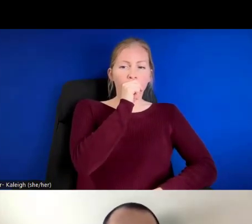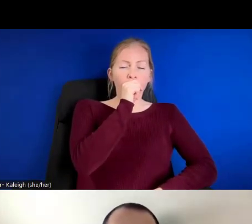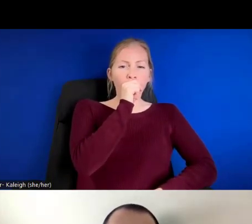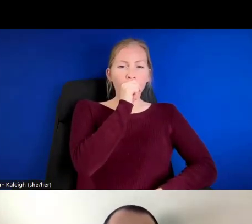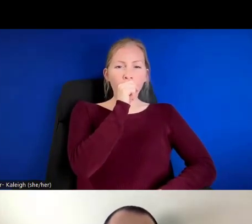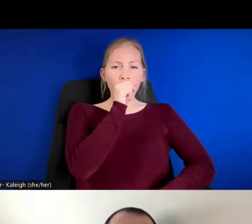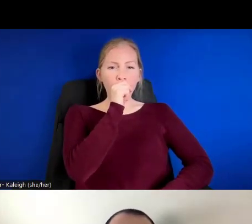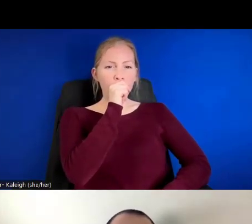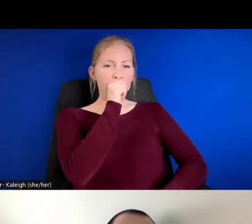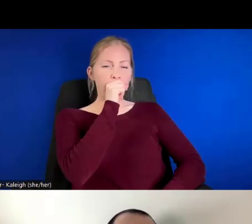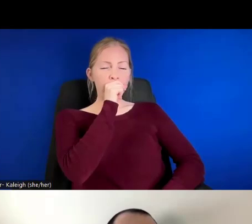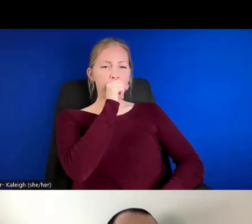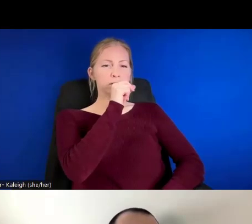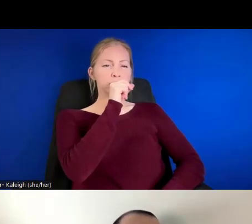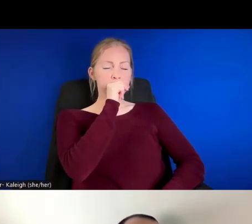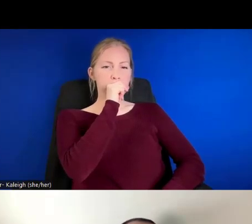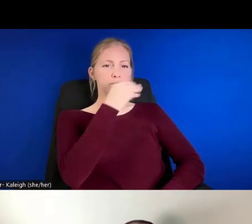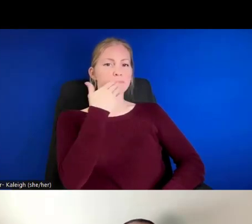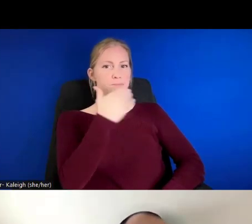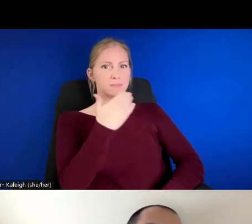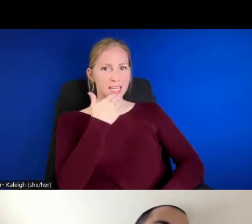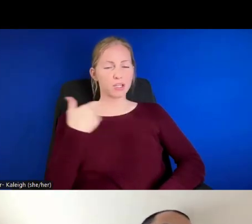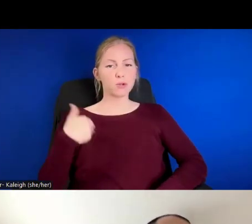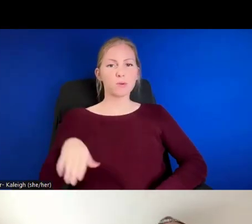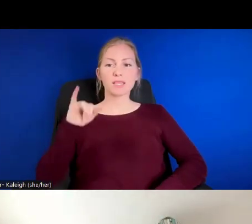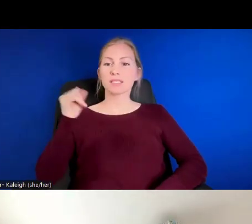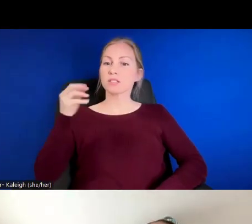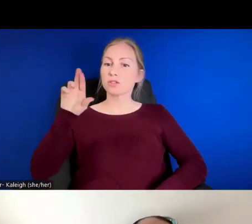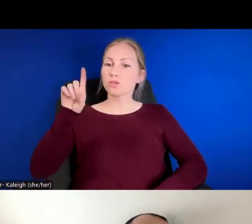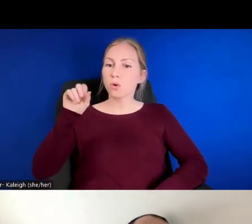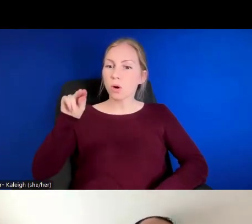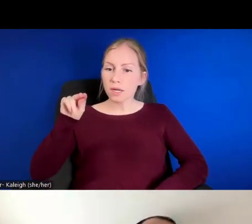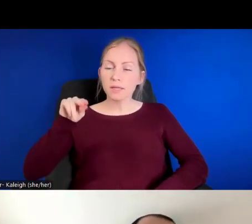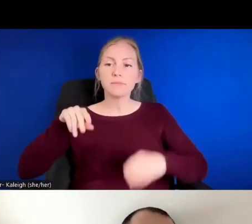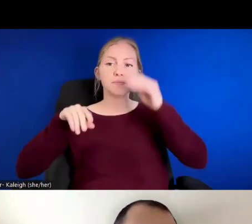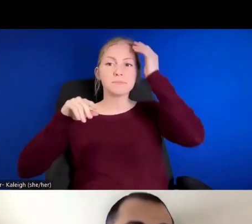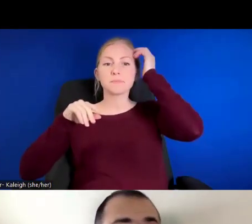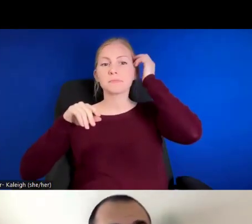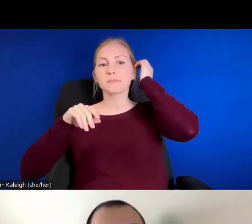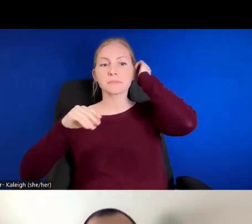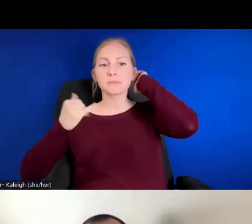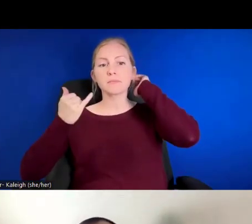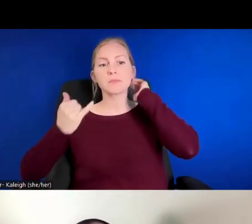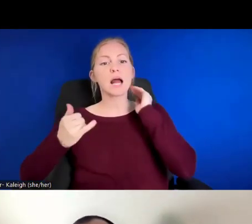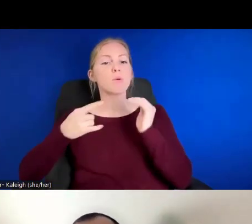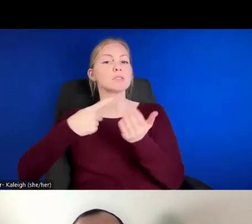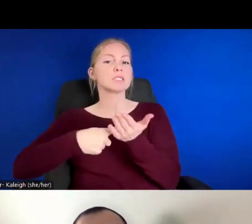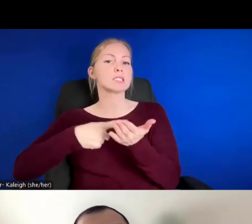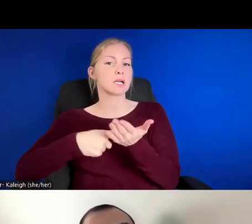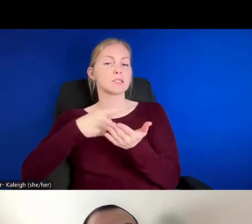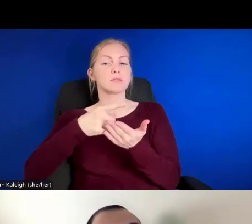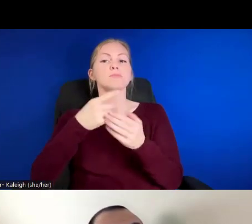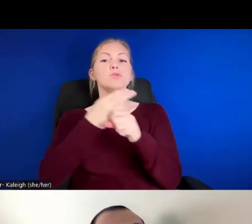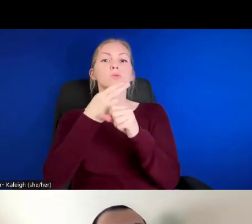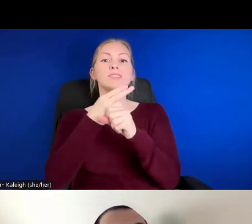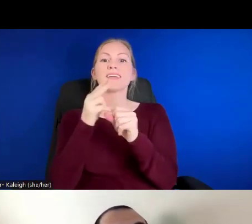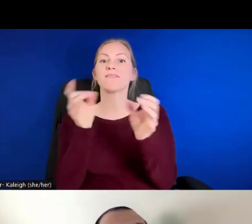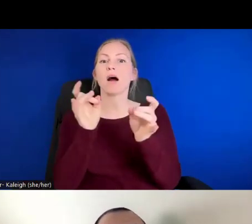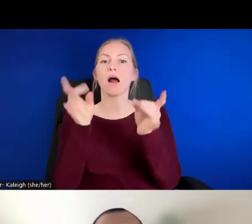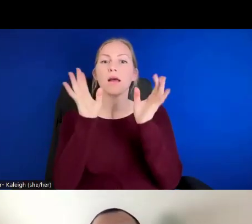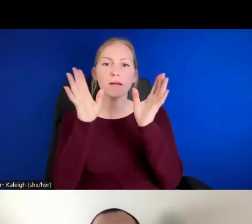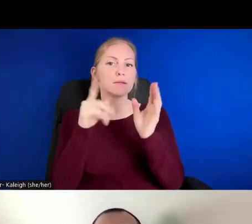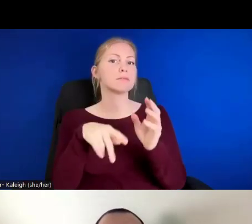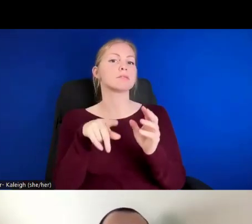Thank you. This is Jordan. Now we'll discuss the use of violence and restraint and involuntary